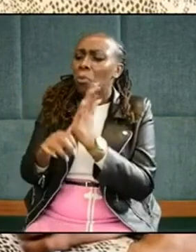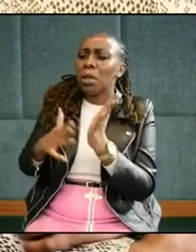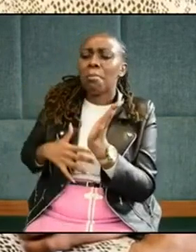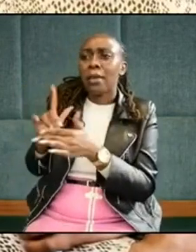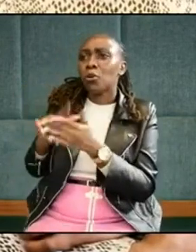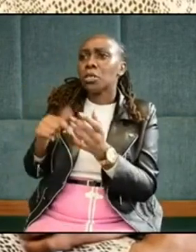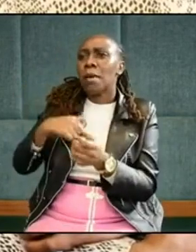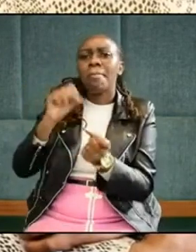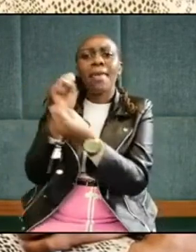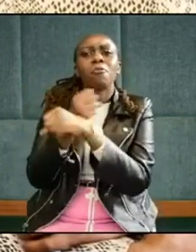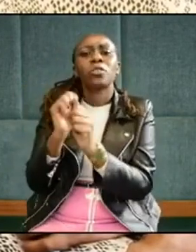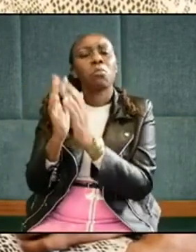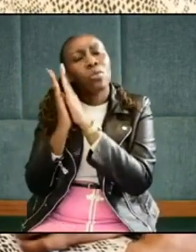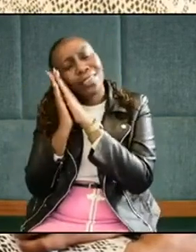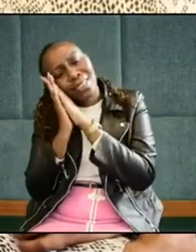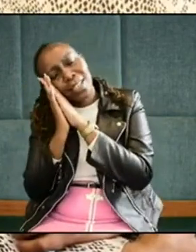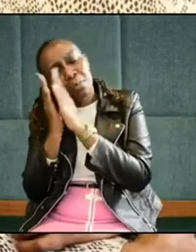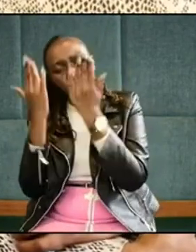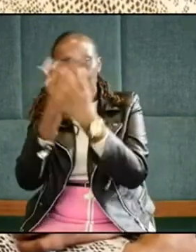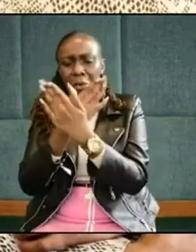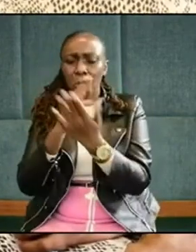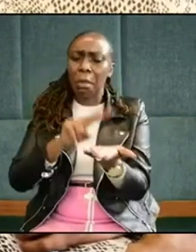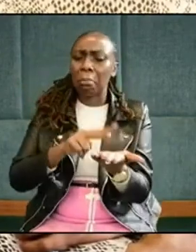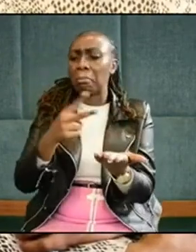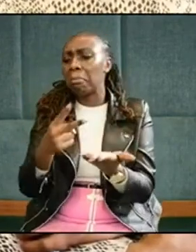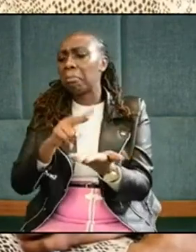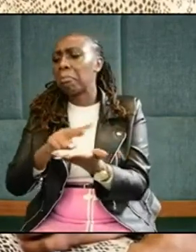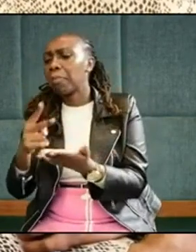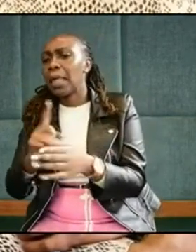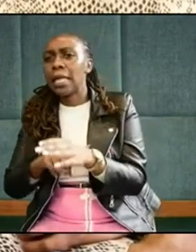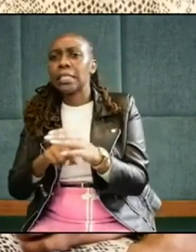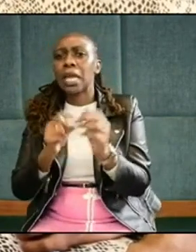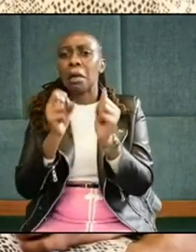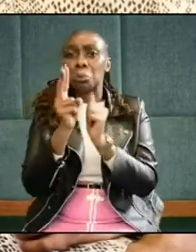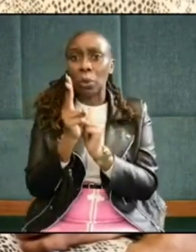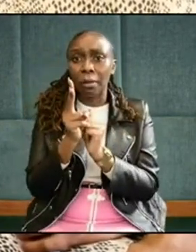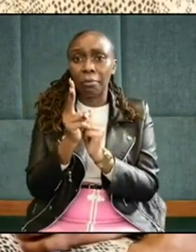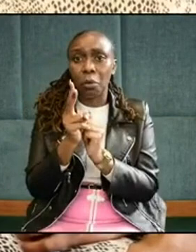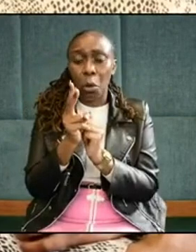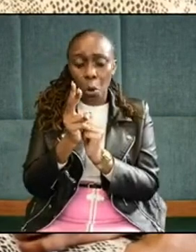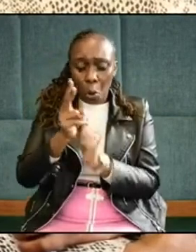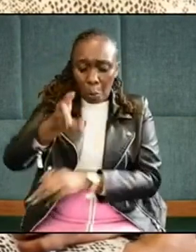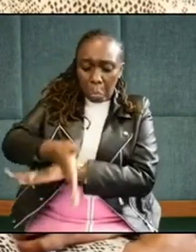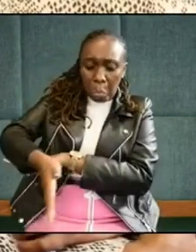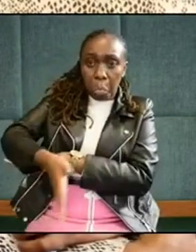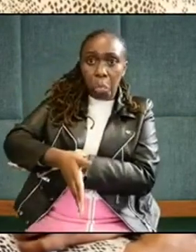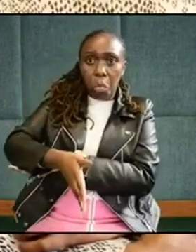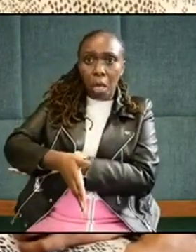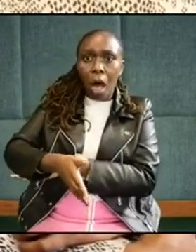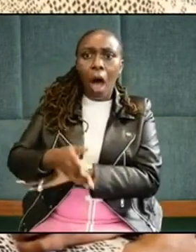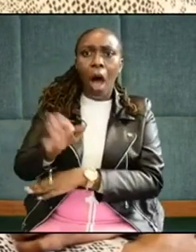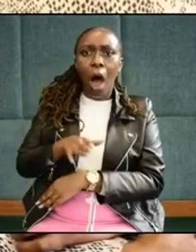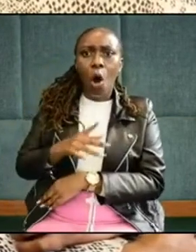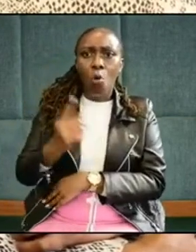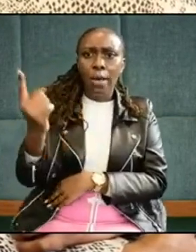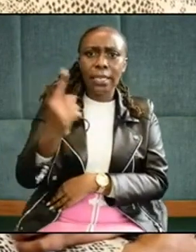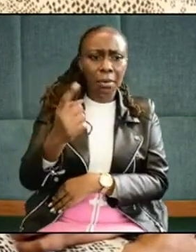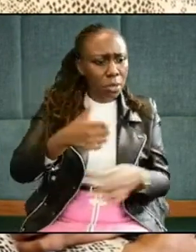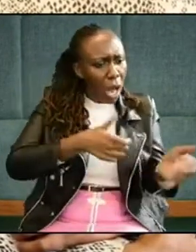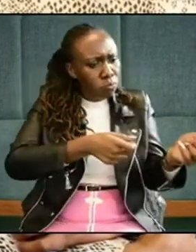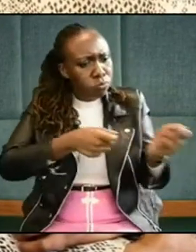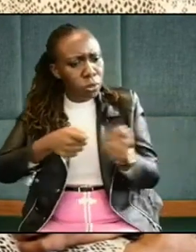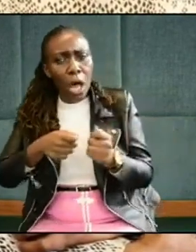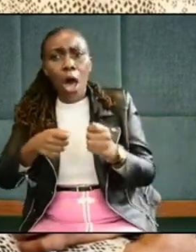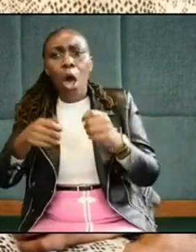that I can't sleep at night. At 12 midnight, a lady comes and he takes 8 of us to the graveyard.